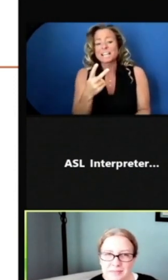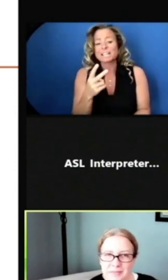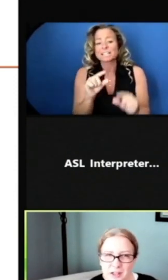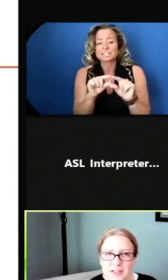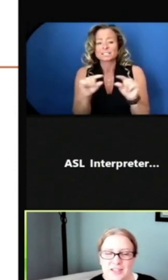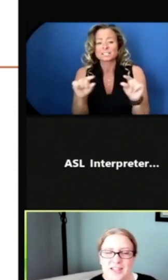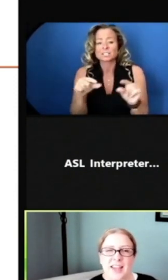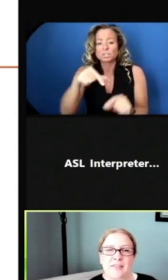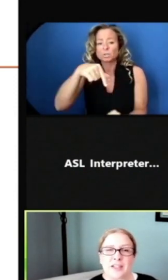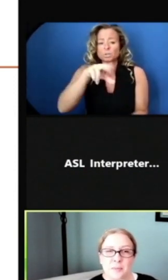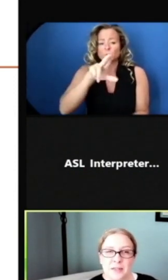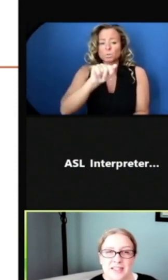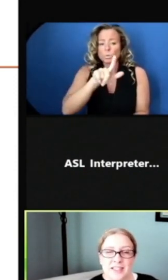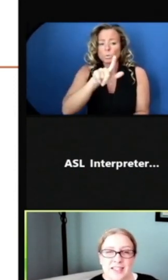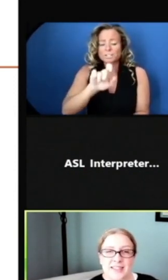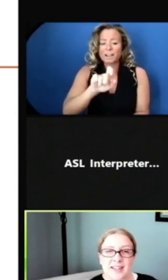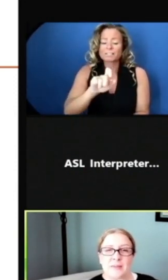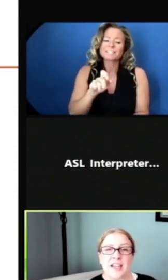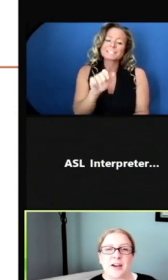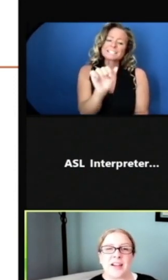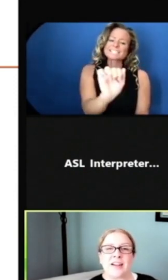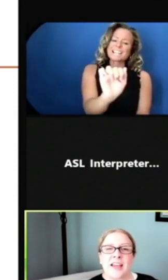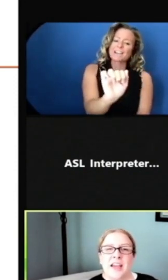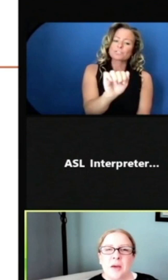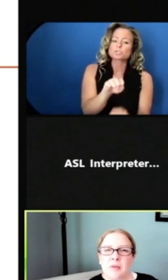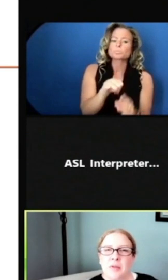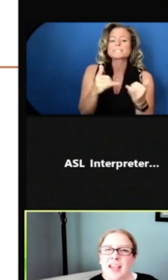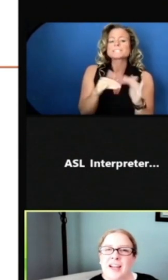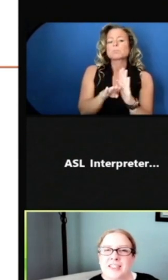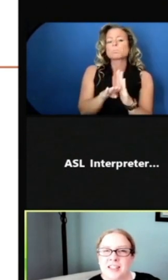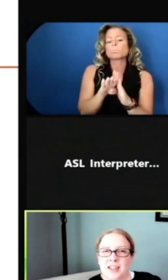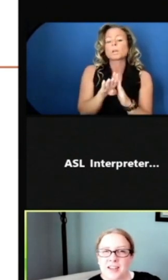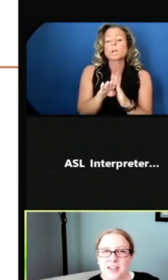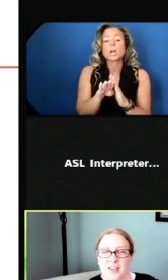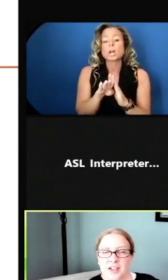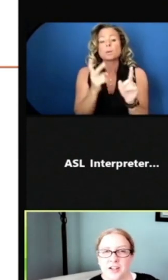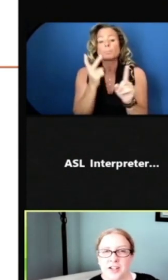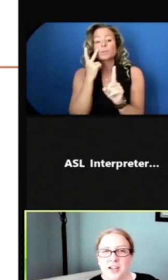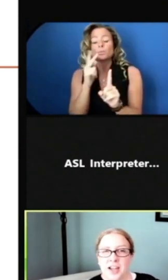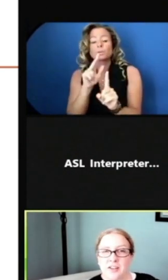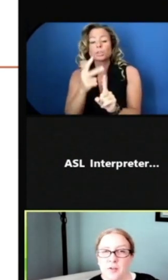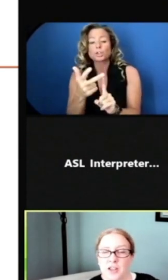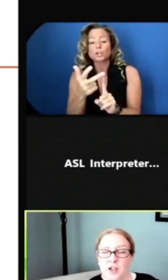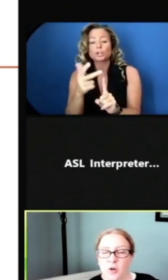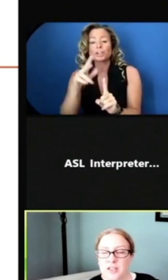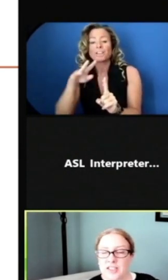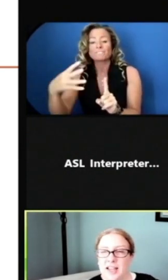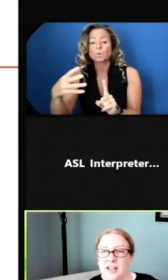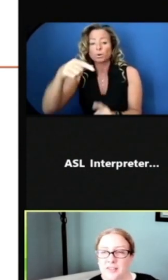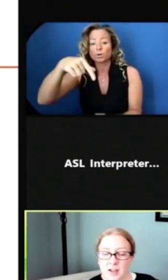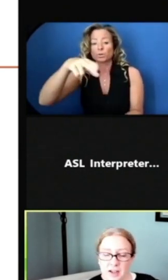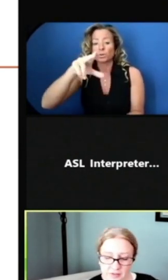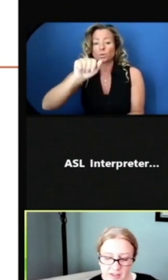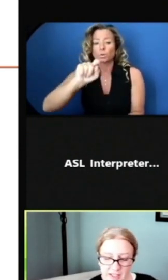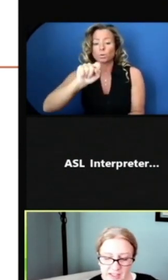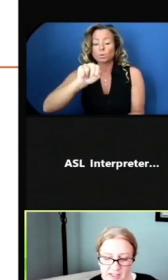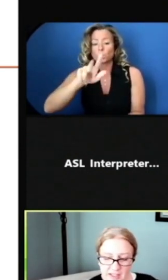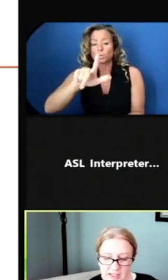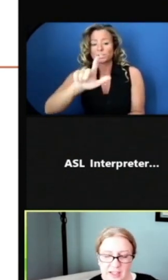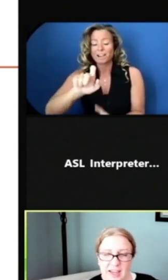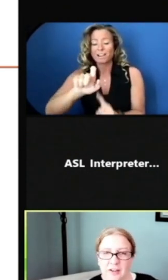is closer to the average, but still a decent uptake rate. But then when we get into the third and fourth quartile